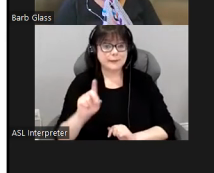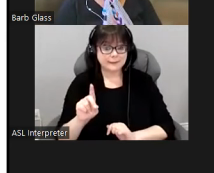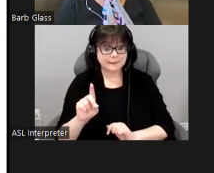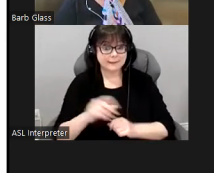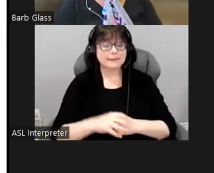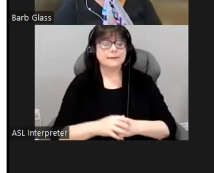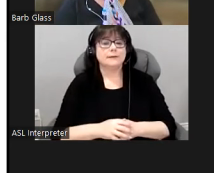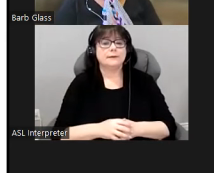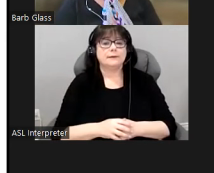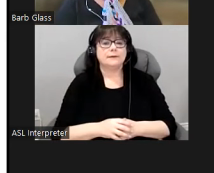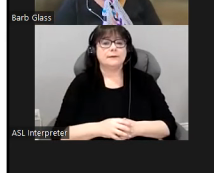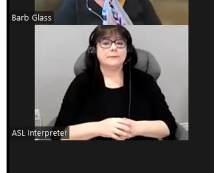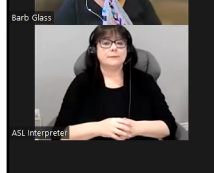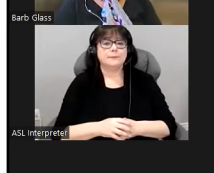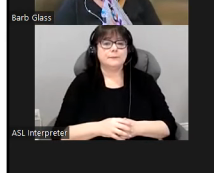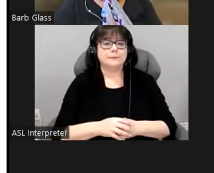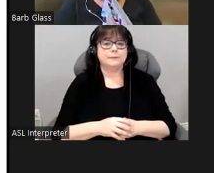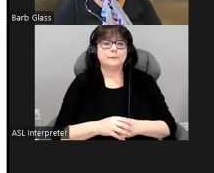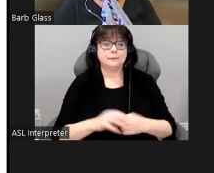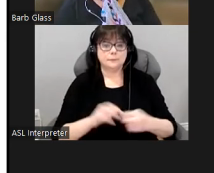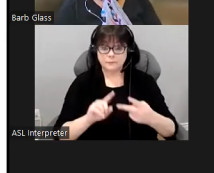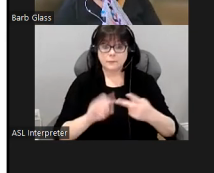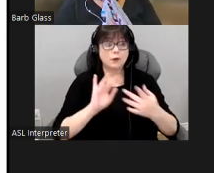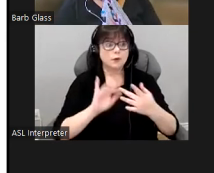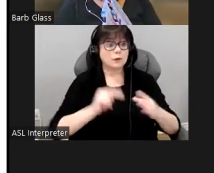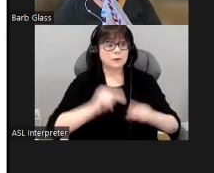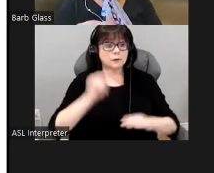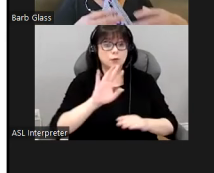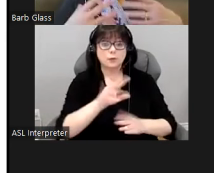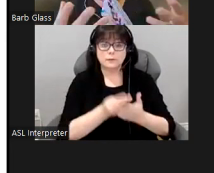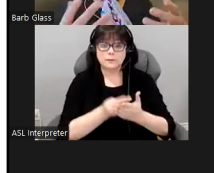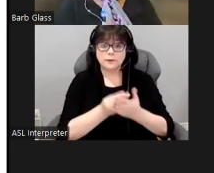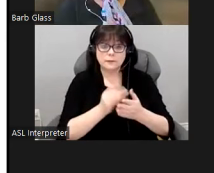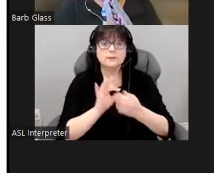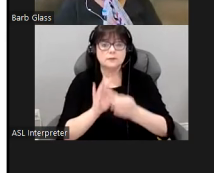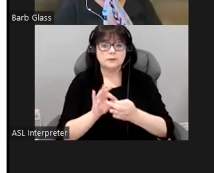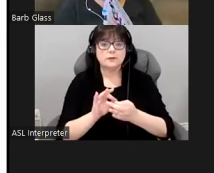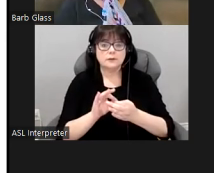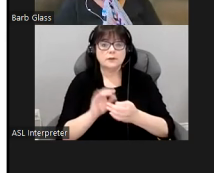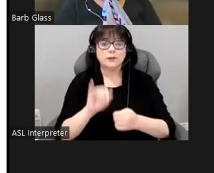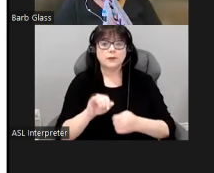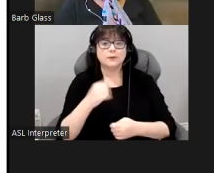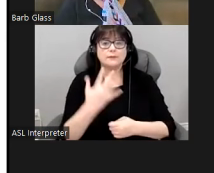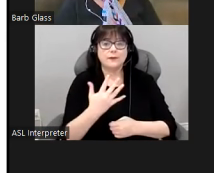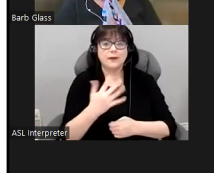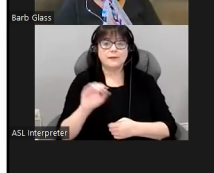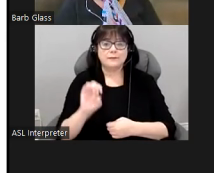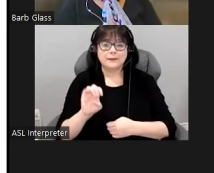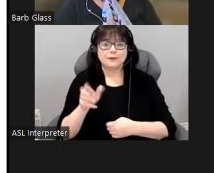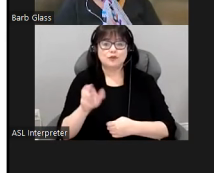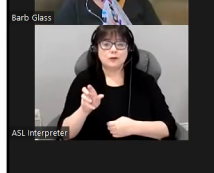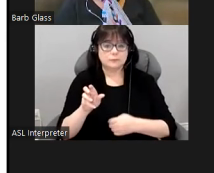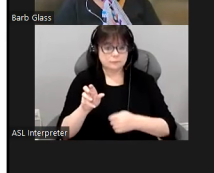funding was related to the 5 LBS e-channel programs for us to do some resource development as well.